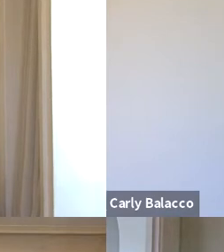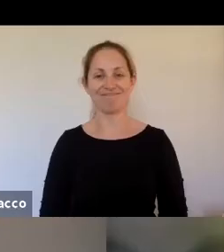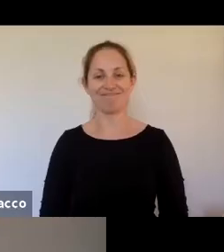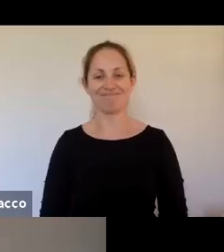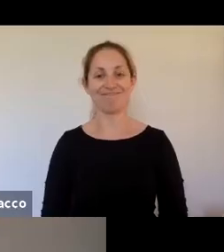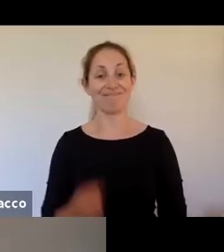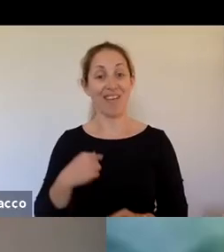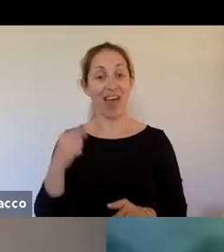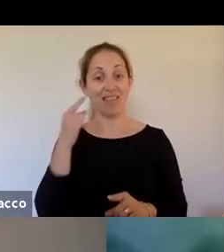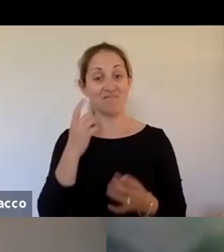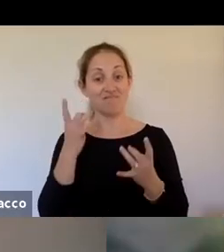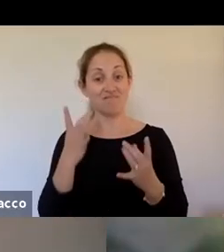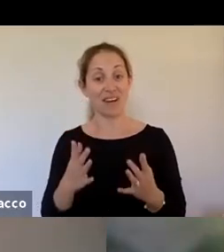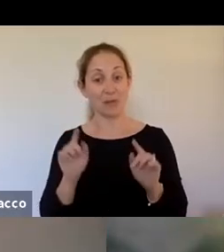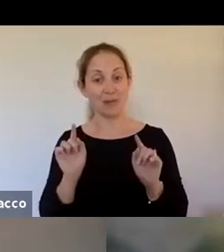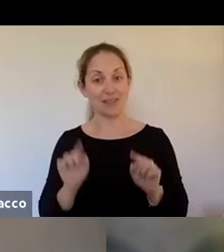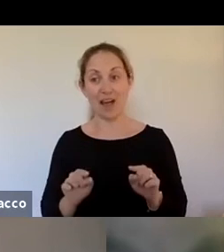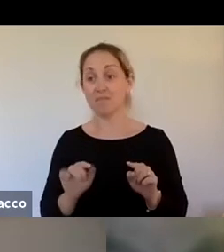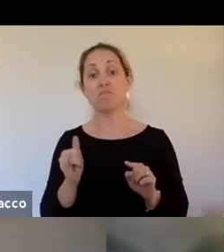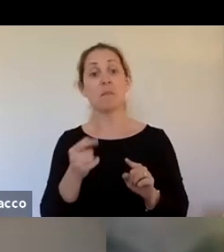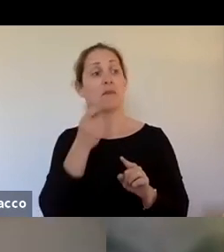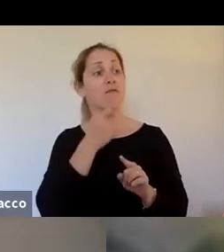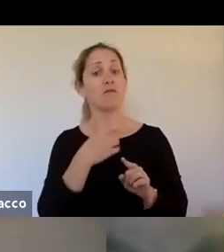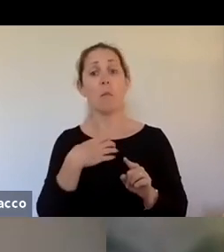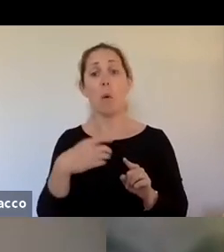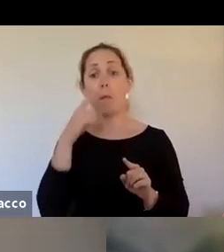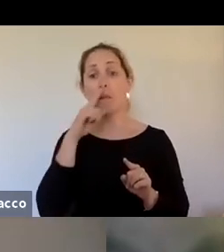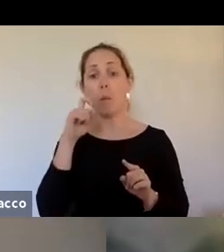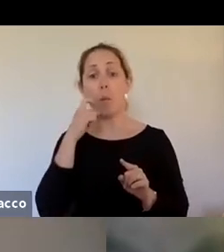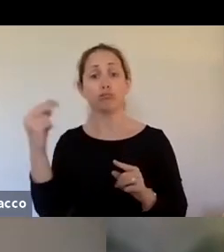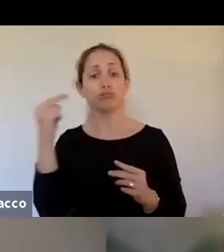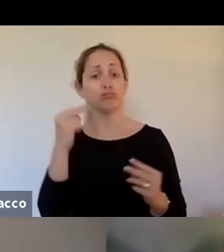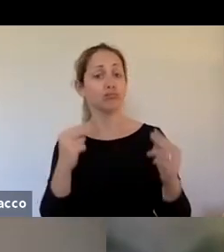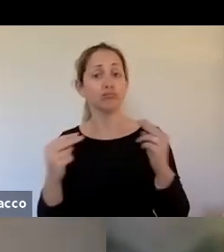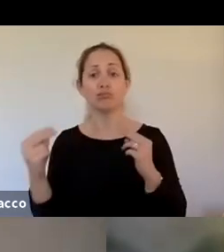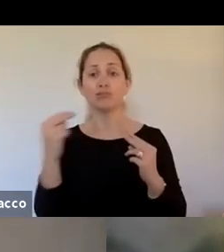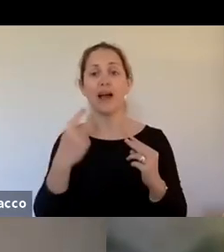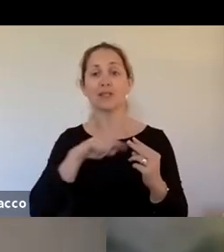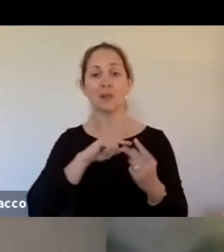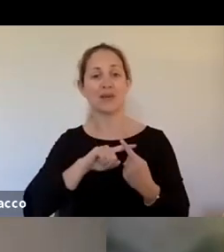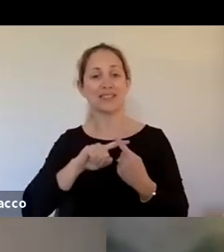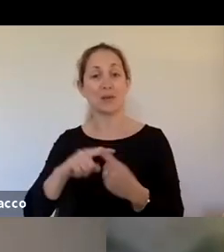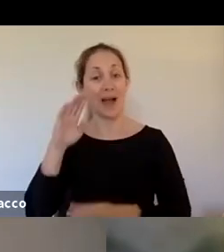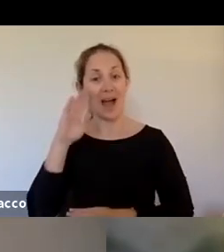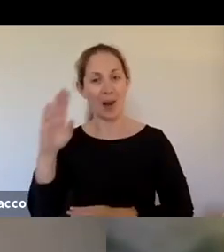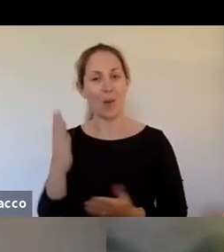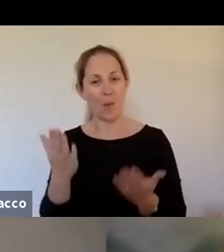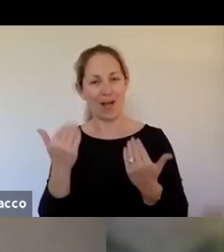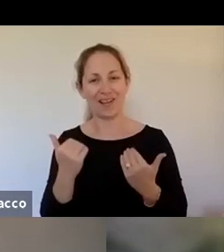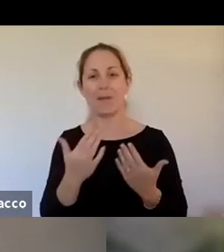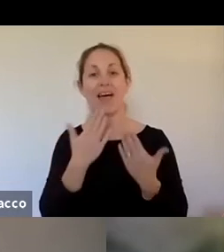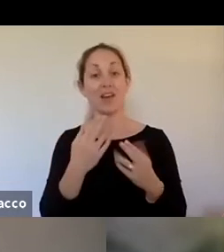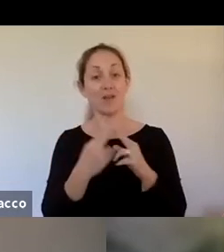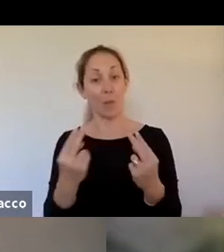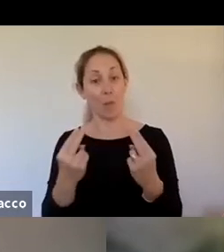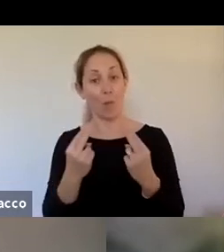we might get started. We may get a few more people joining us as we continue. So hello and welcome, and thank you for joining us